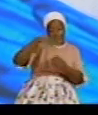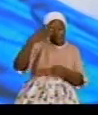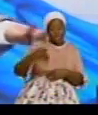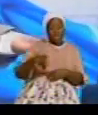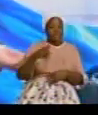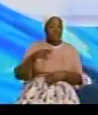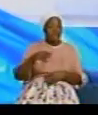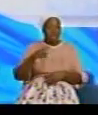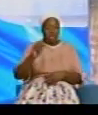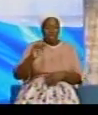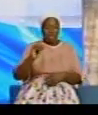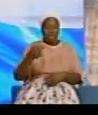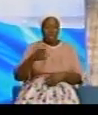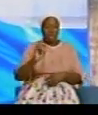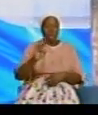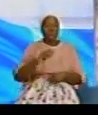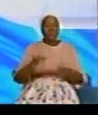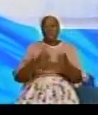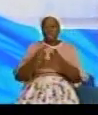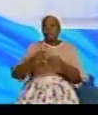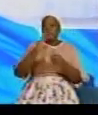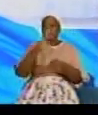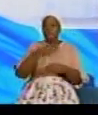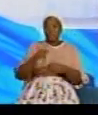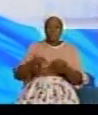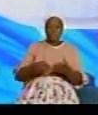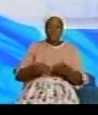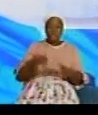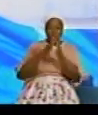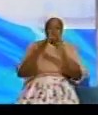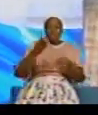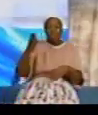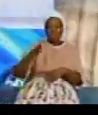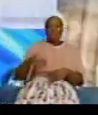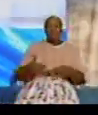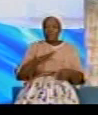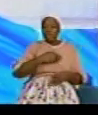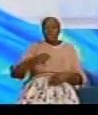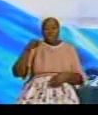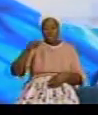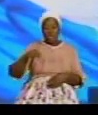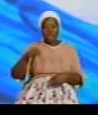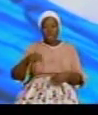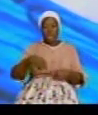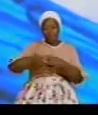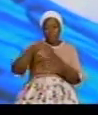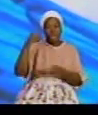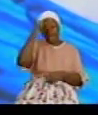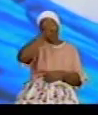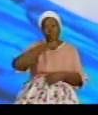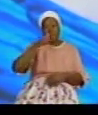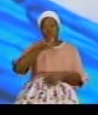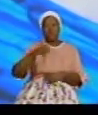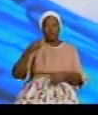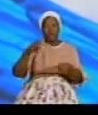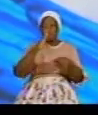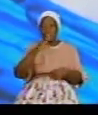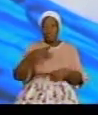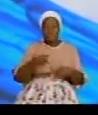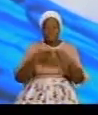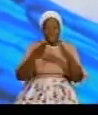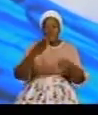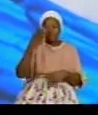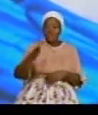there. There is a need outside Africa. Go and be the overseer there. That looks like